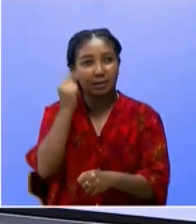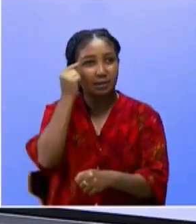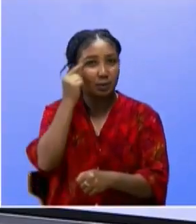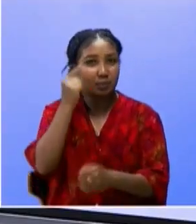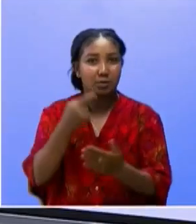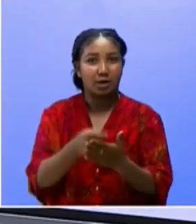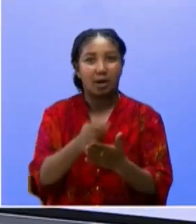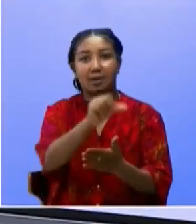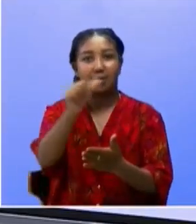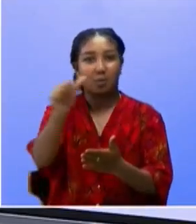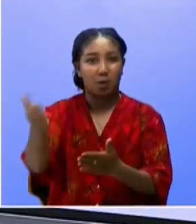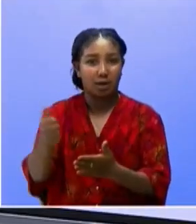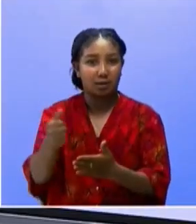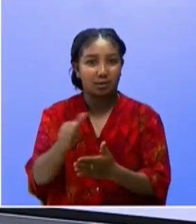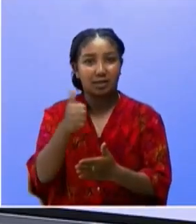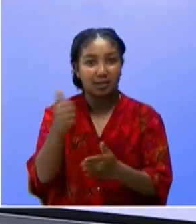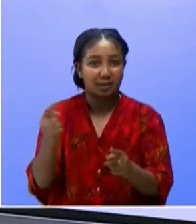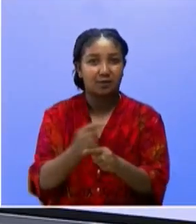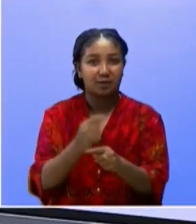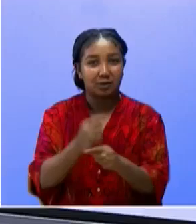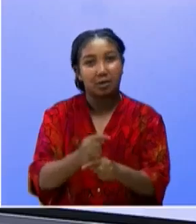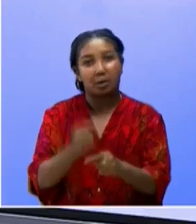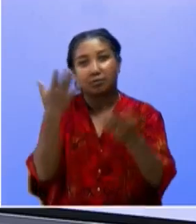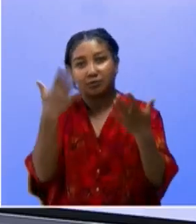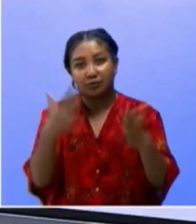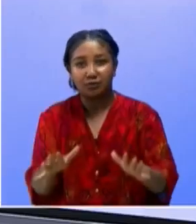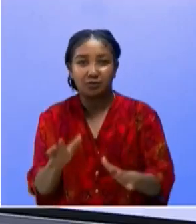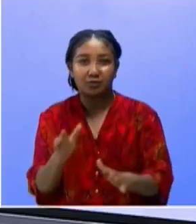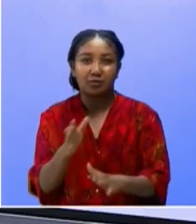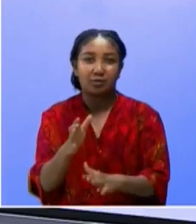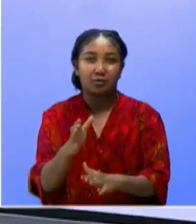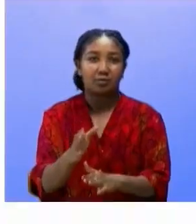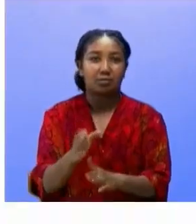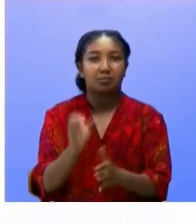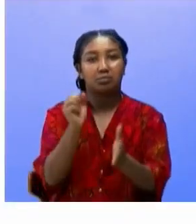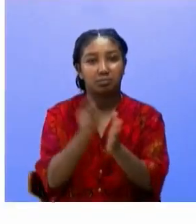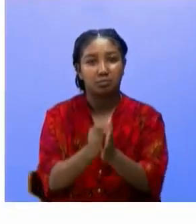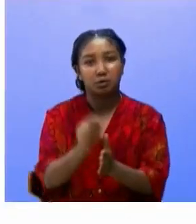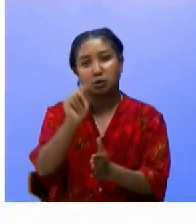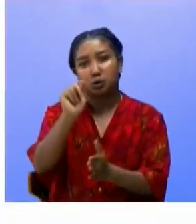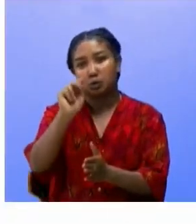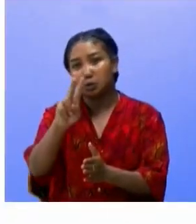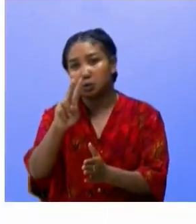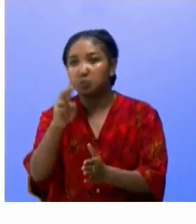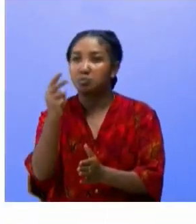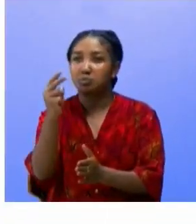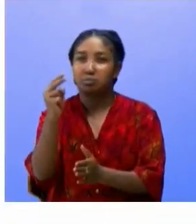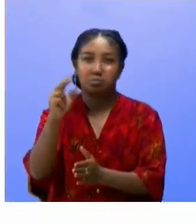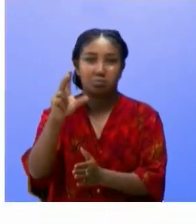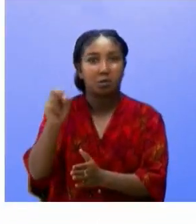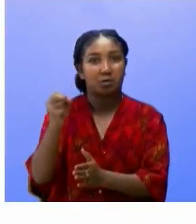that the other one or the other activity happened at, let's say, 2:30.